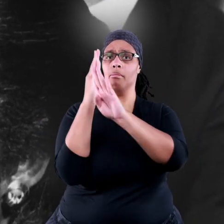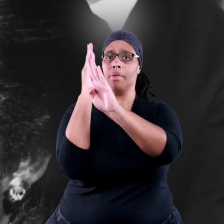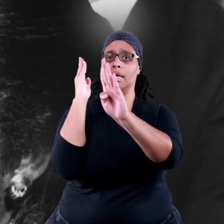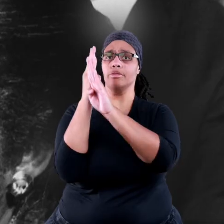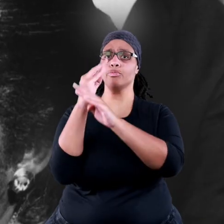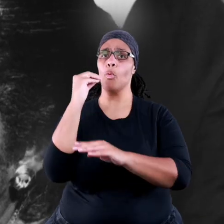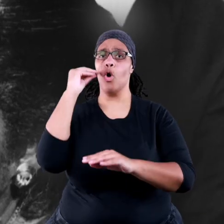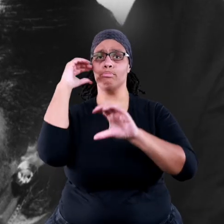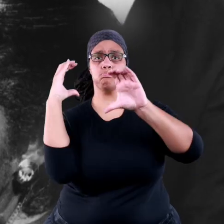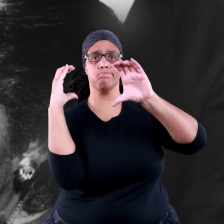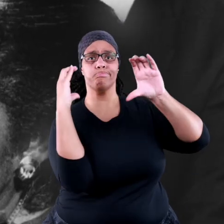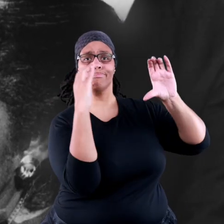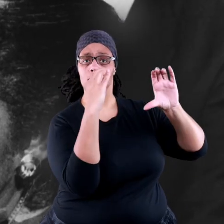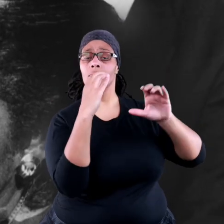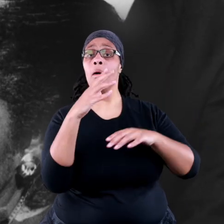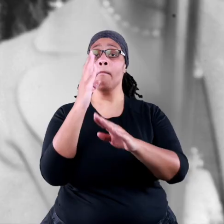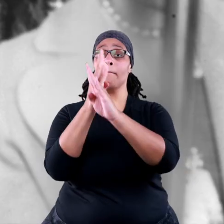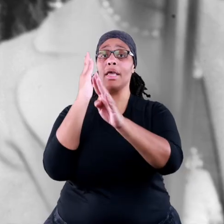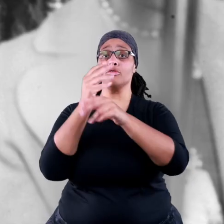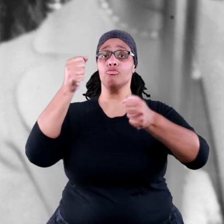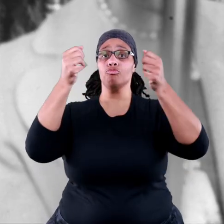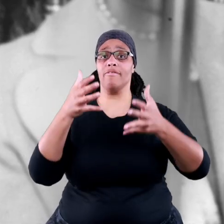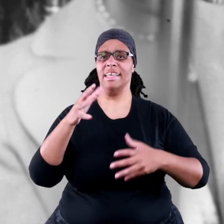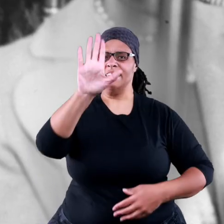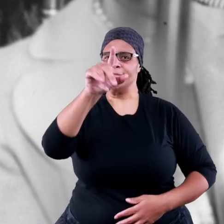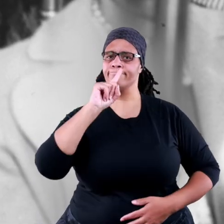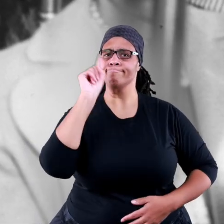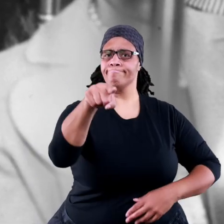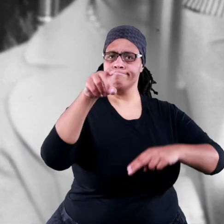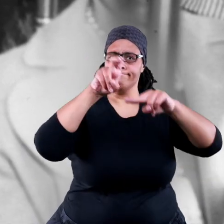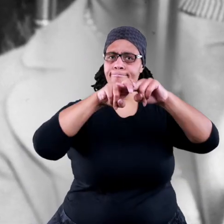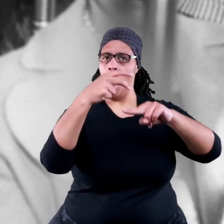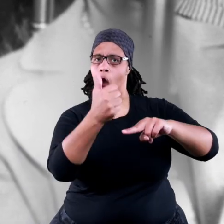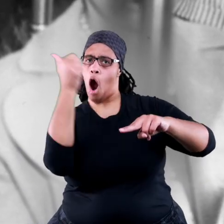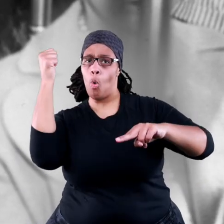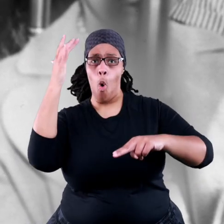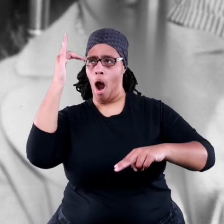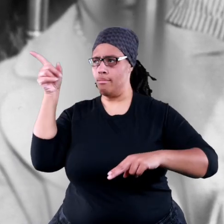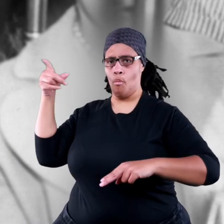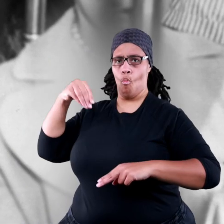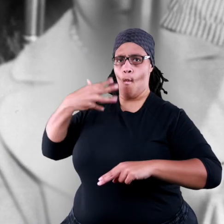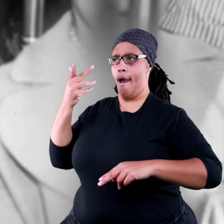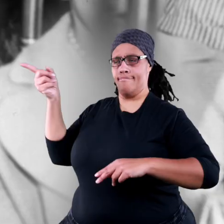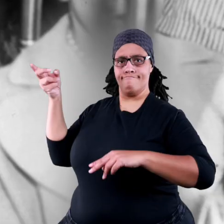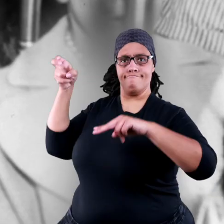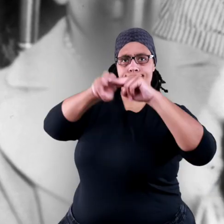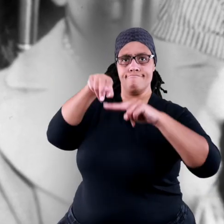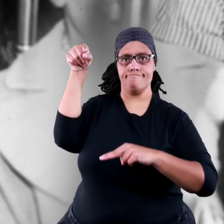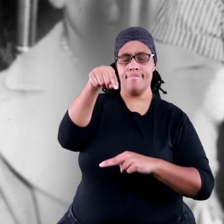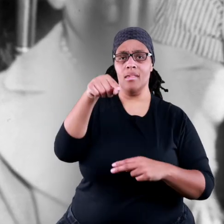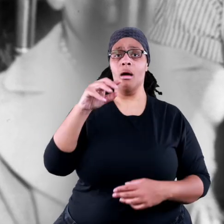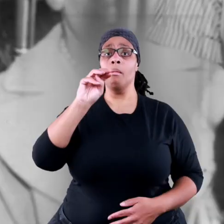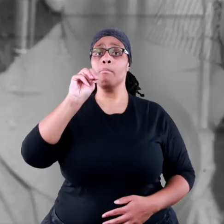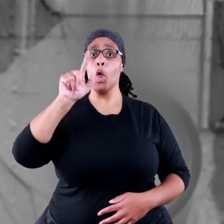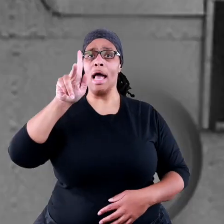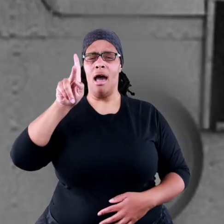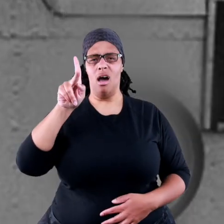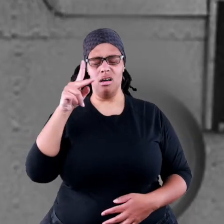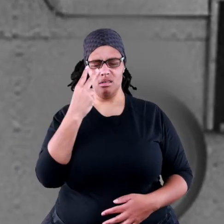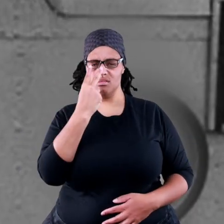while taking the bus home, when the bus driver ordered them out of their seats to allow white passengers to sit.